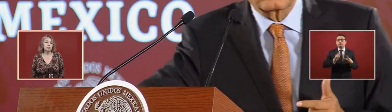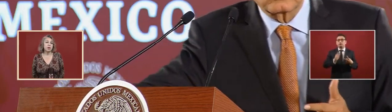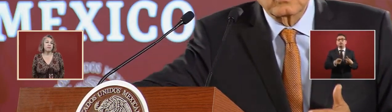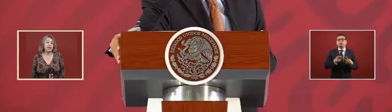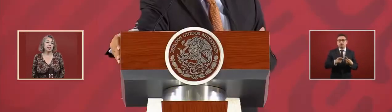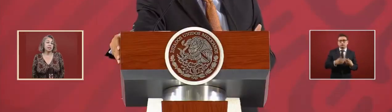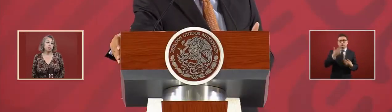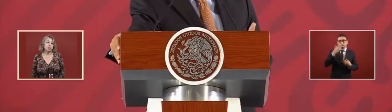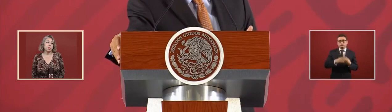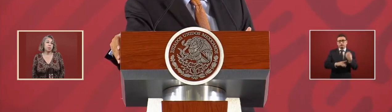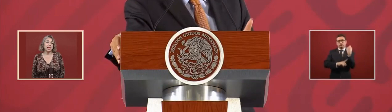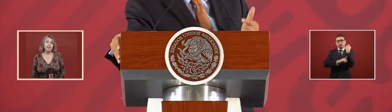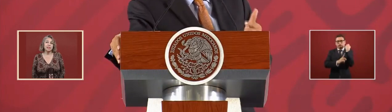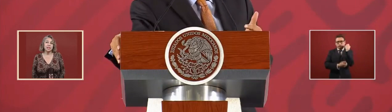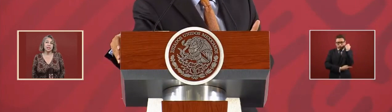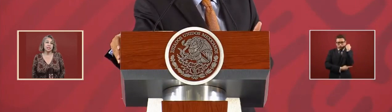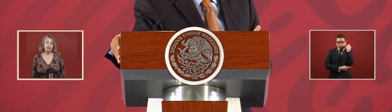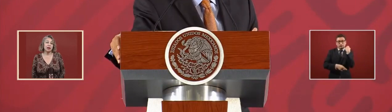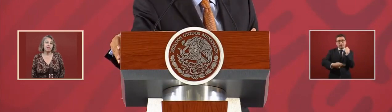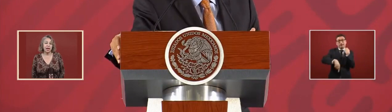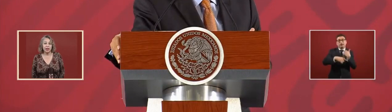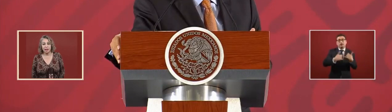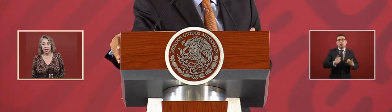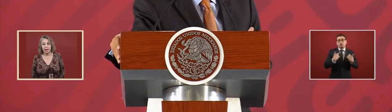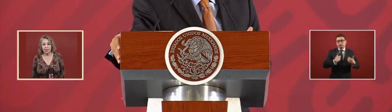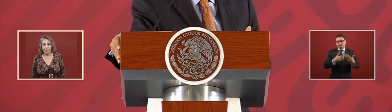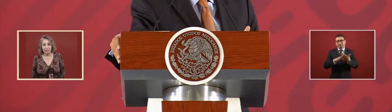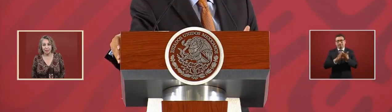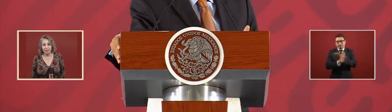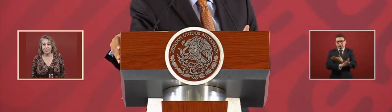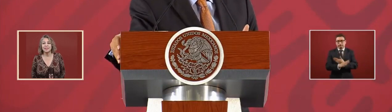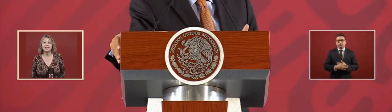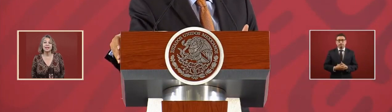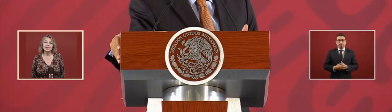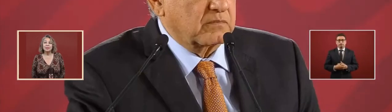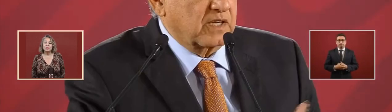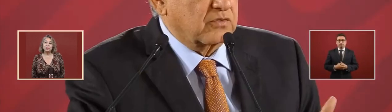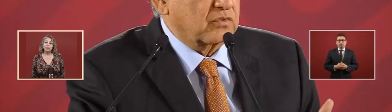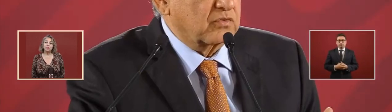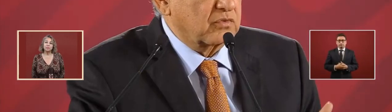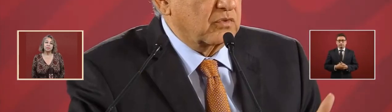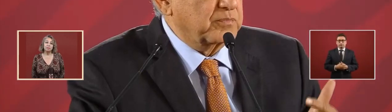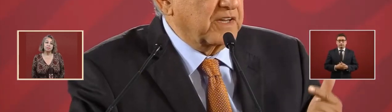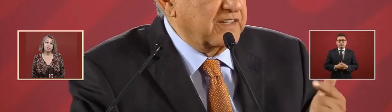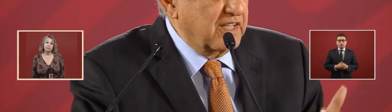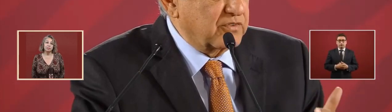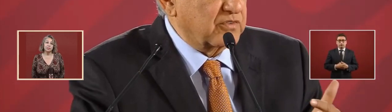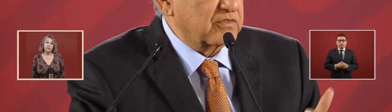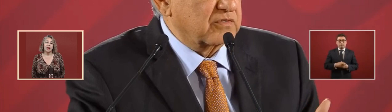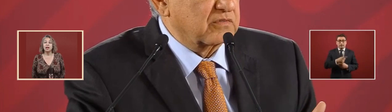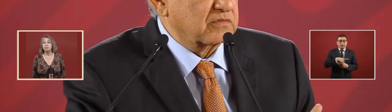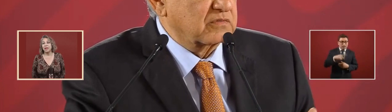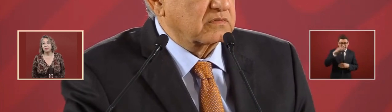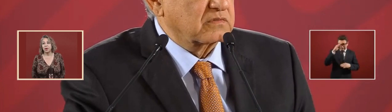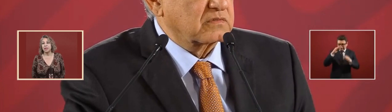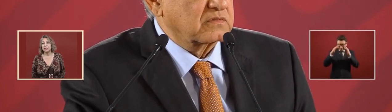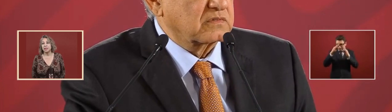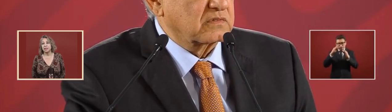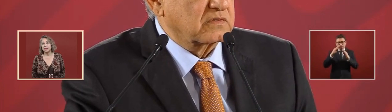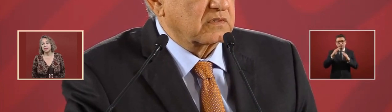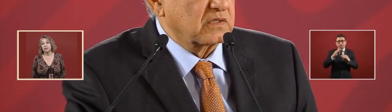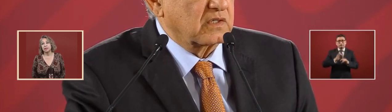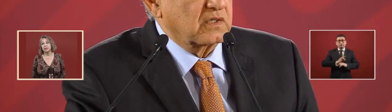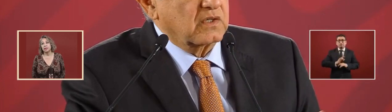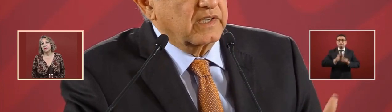to prevent pregnancies of adolescents. Embarazos no planeados. Unplanned